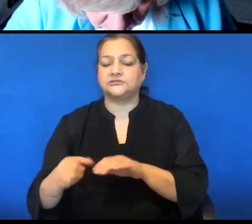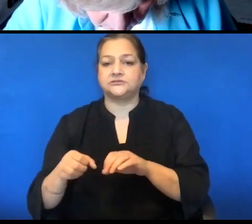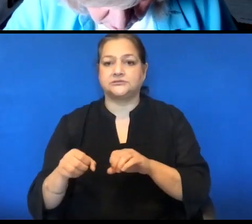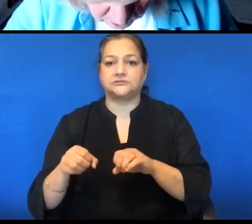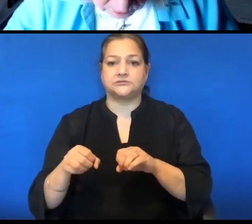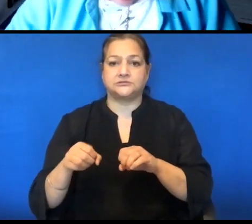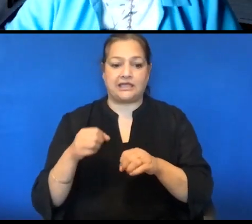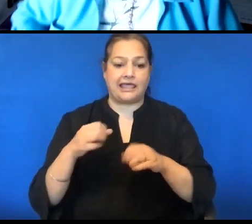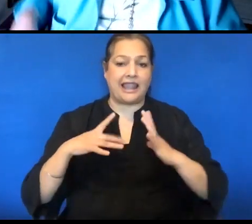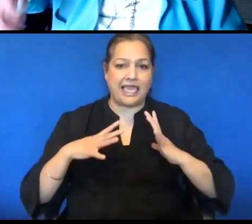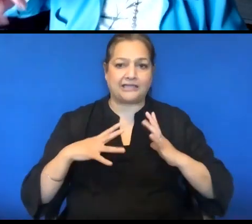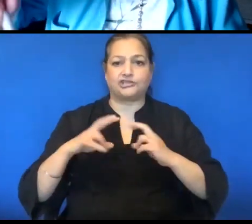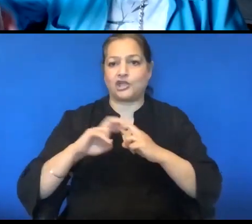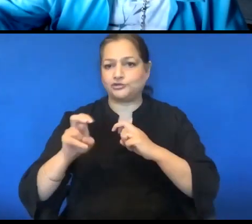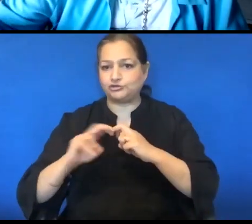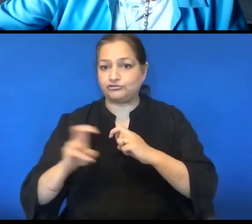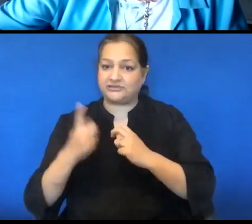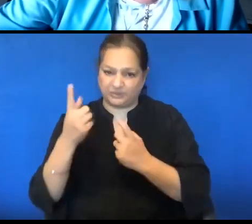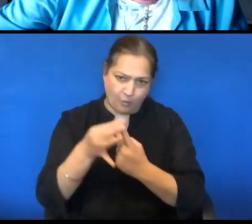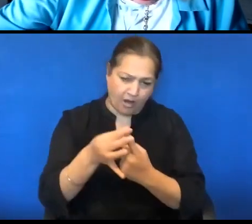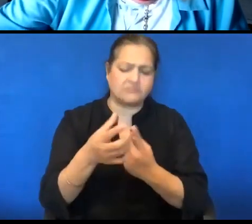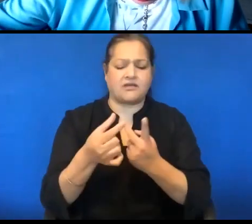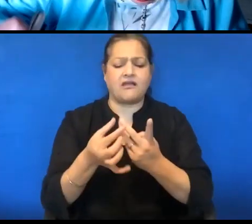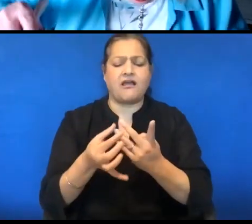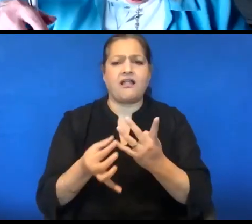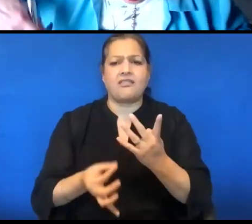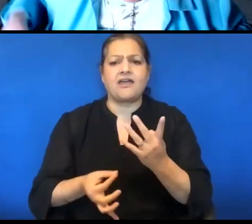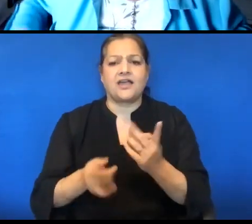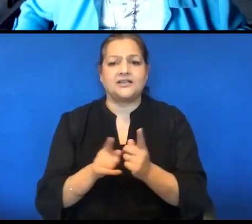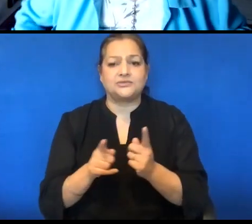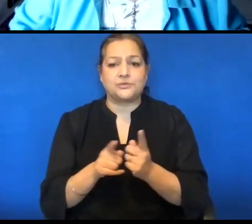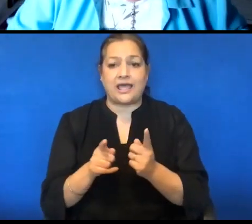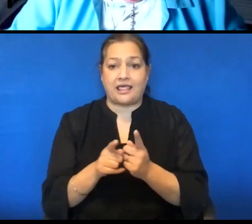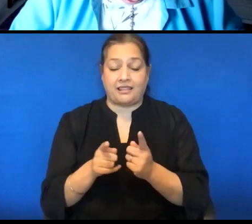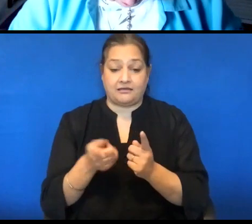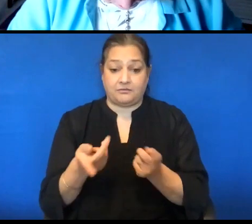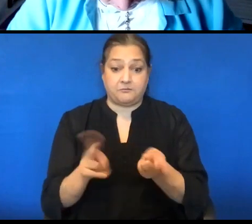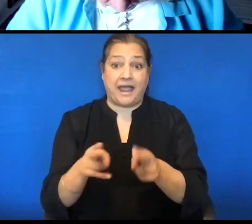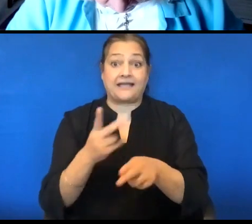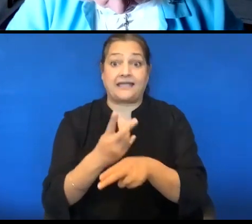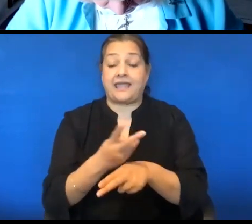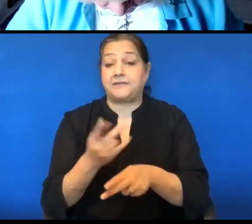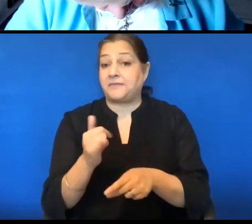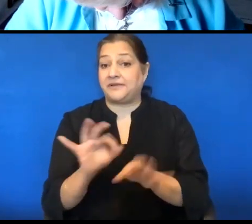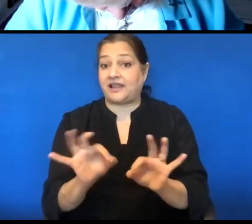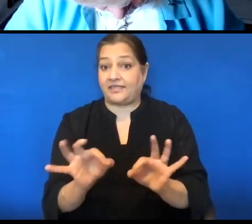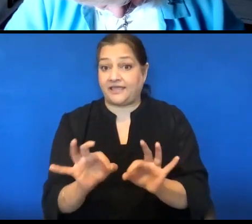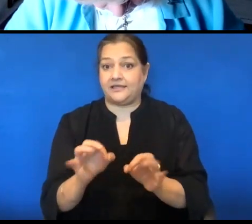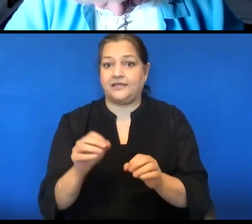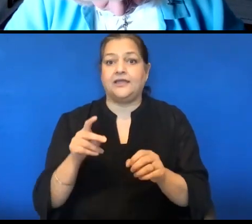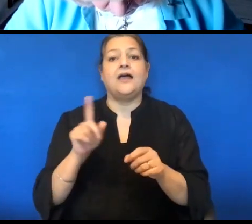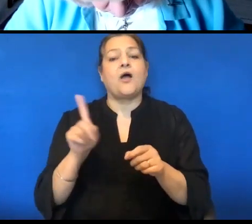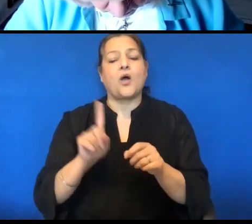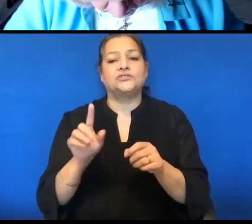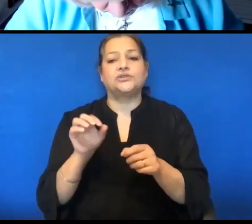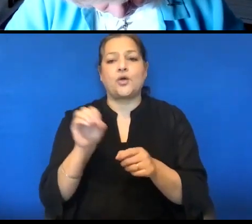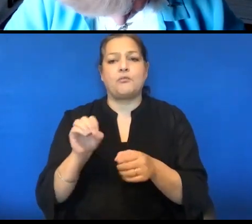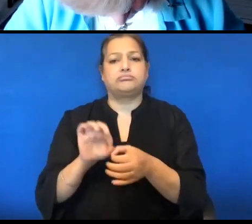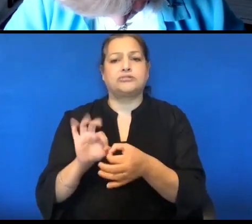leisure and tourism is, of course, one, but the potential consequence of Brexit, and we feel this very keenly in Oxford, we've got the BMW plant